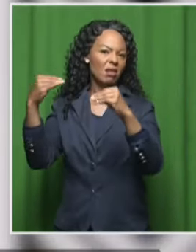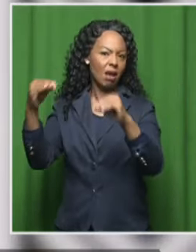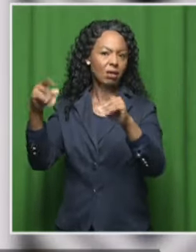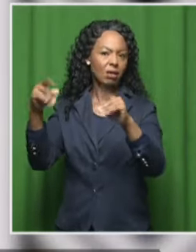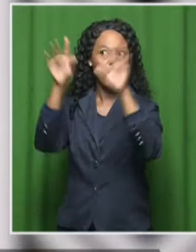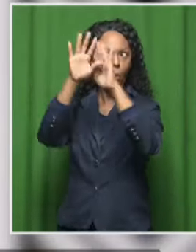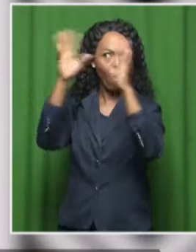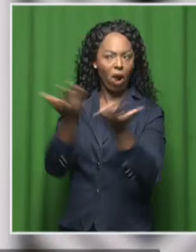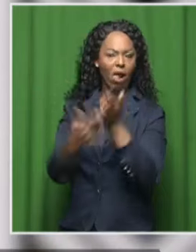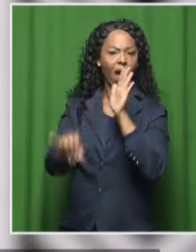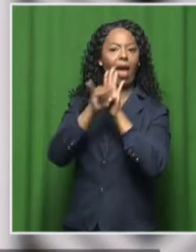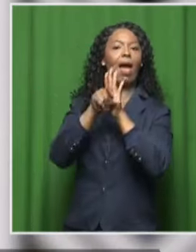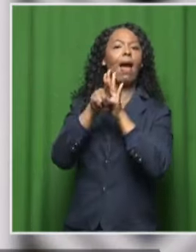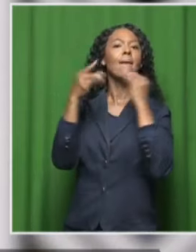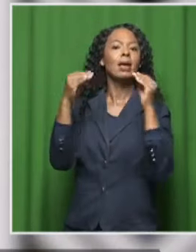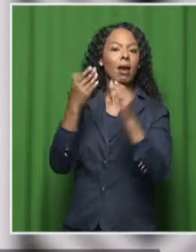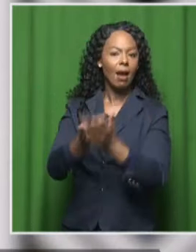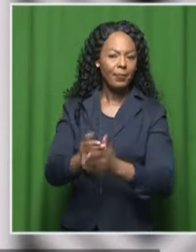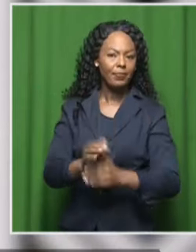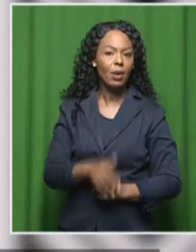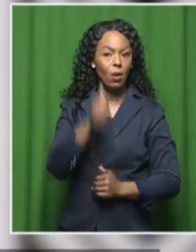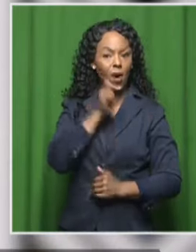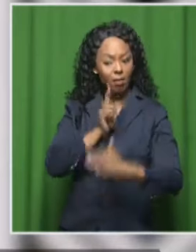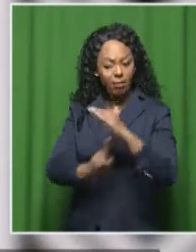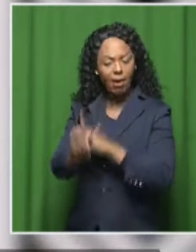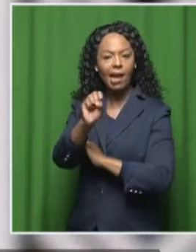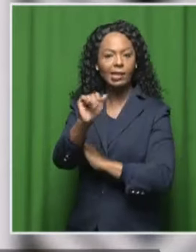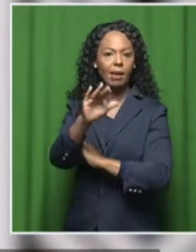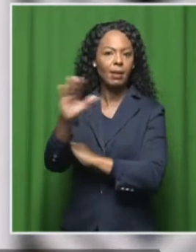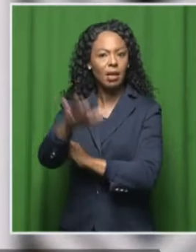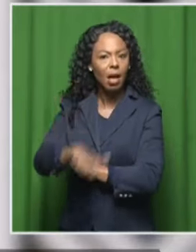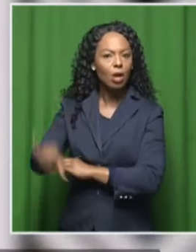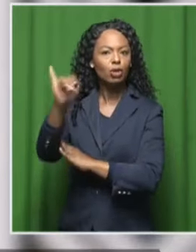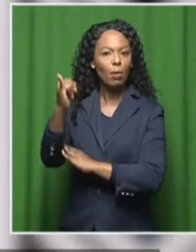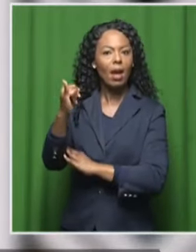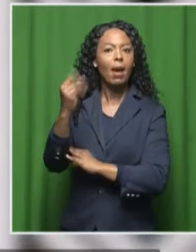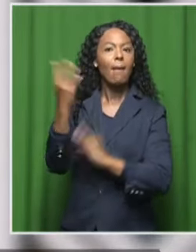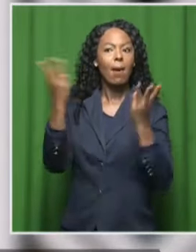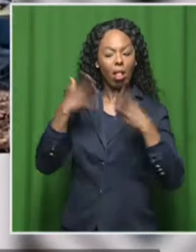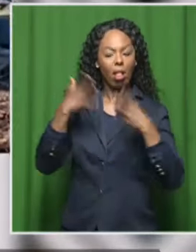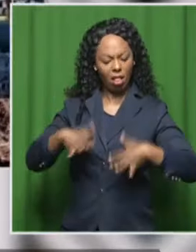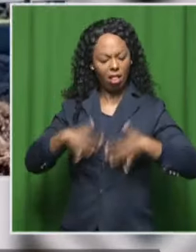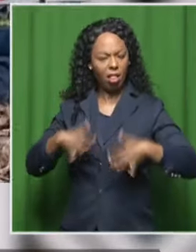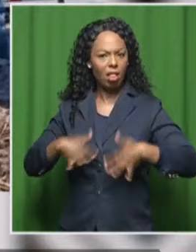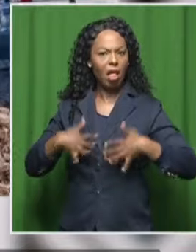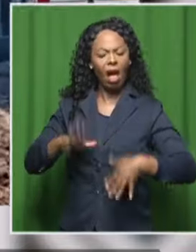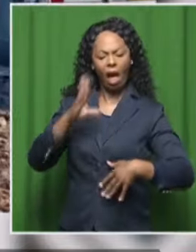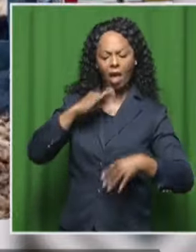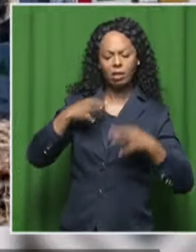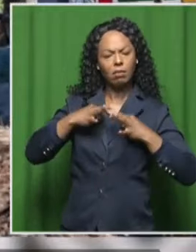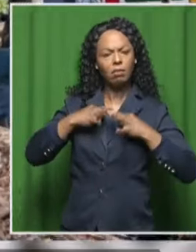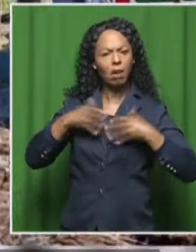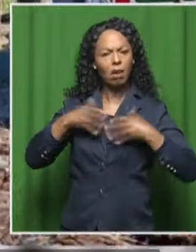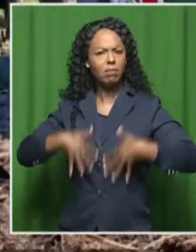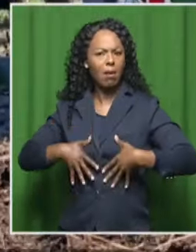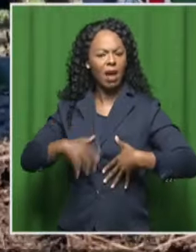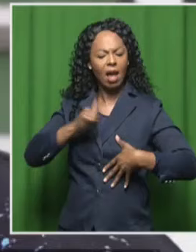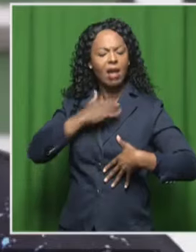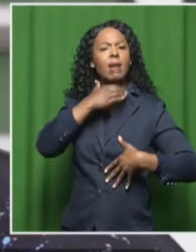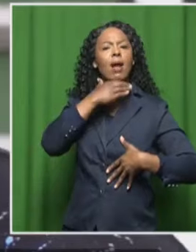the SABC in Johannesburg, people, they ask me about this attire. They say, where can we find this attire of